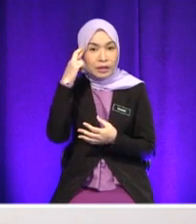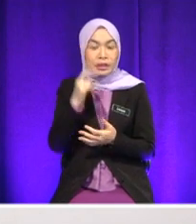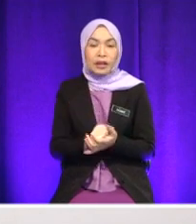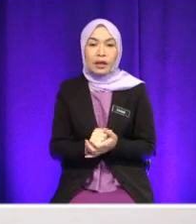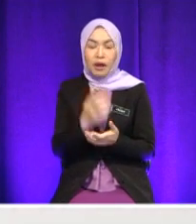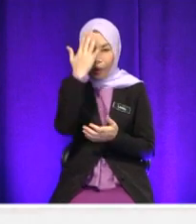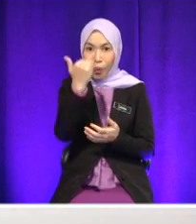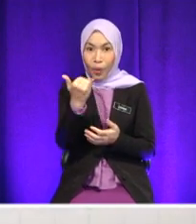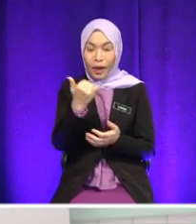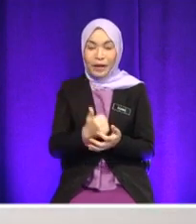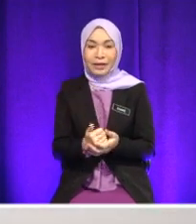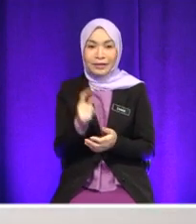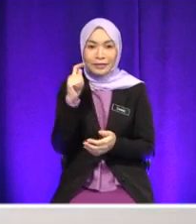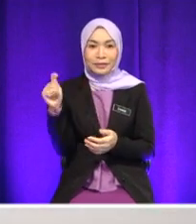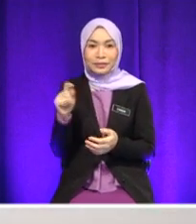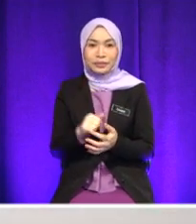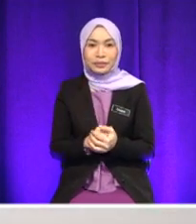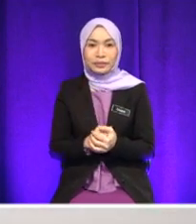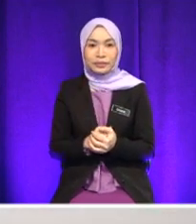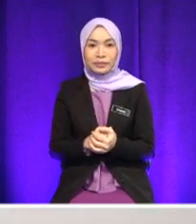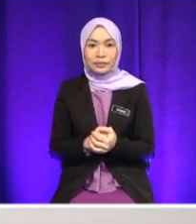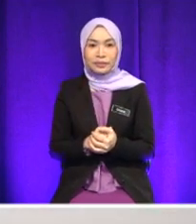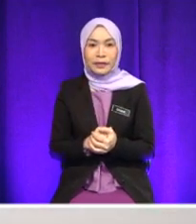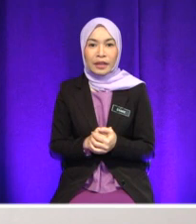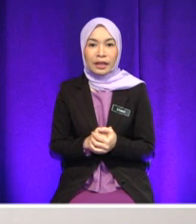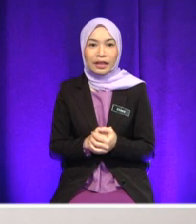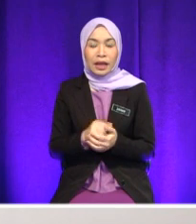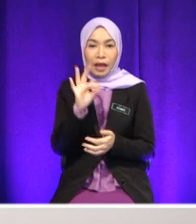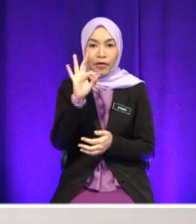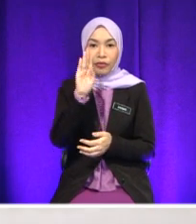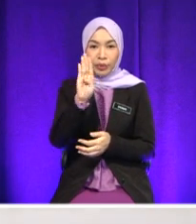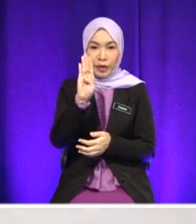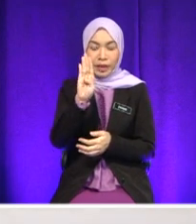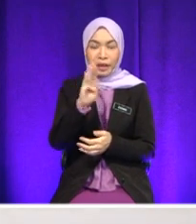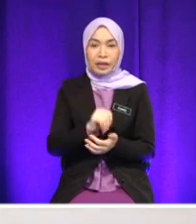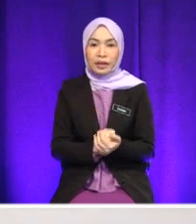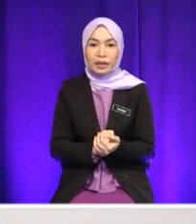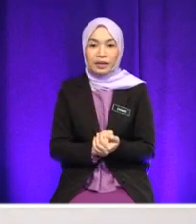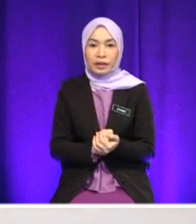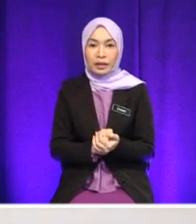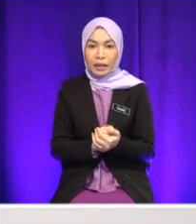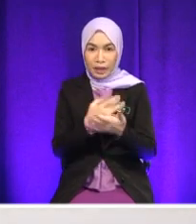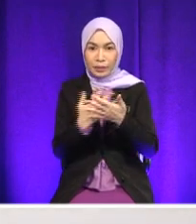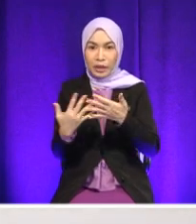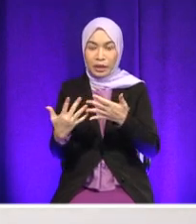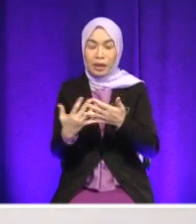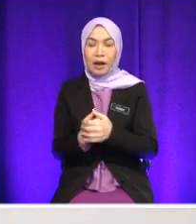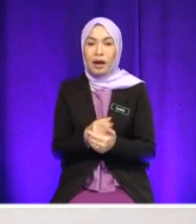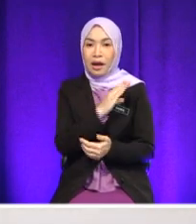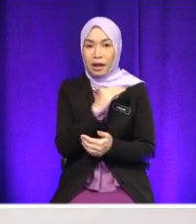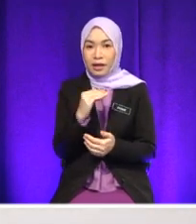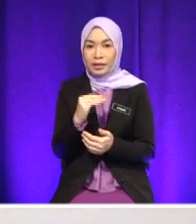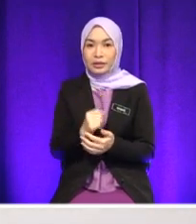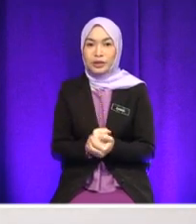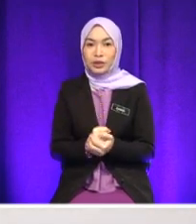that Hannah can create her own Facebook page, and another one also like how she can launch her own website. So